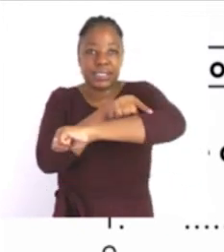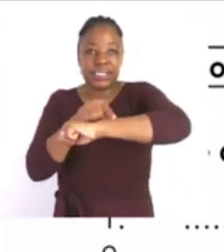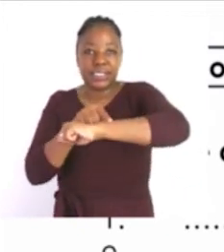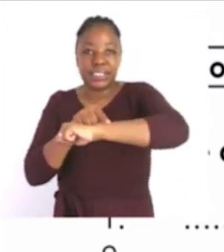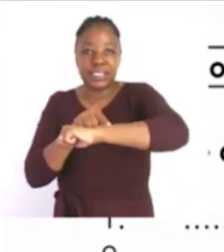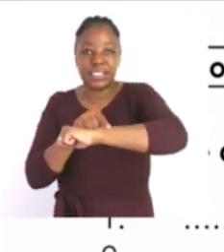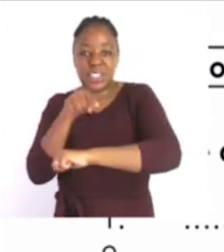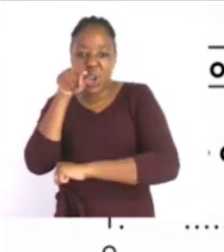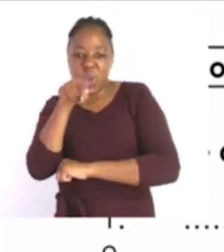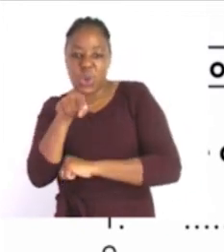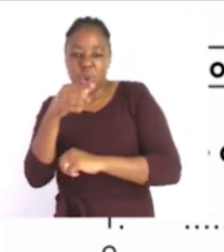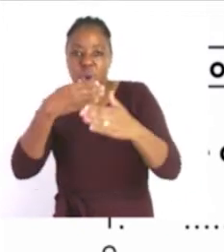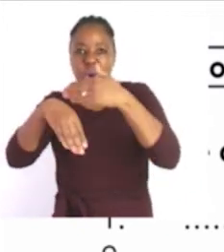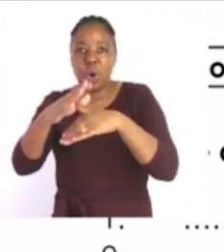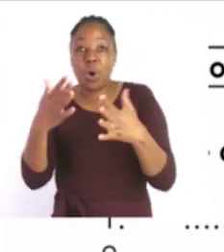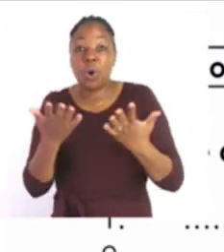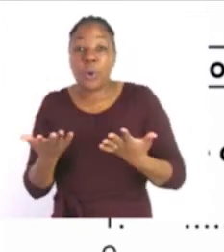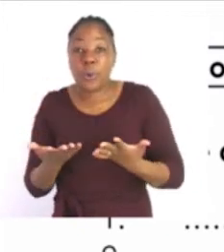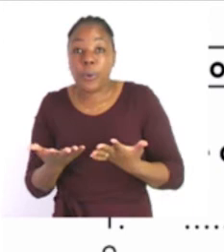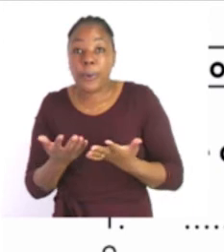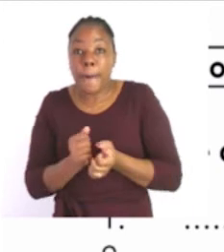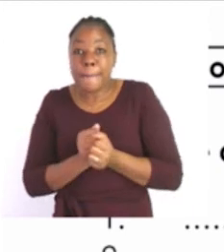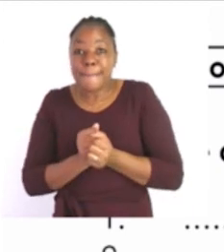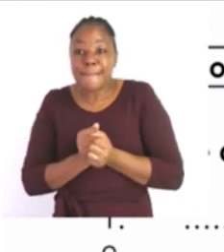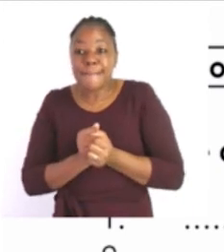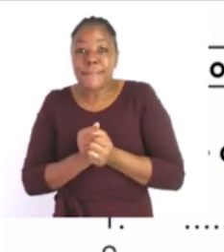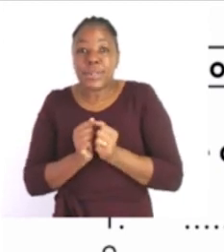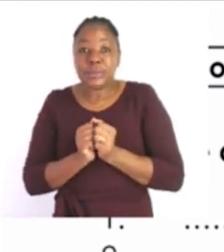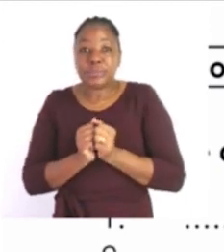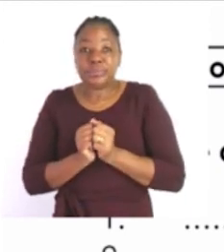doing? Remember, from our